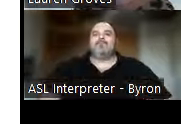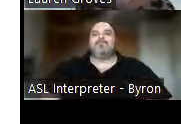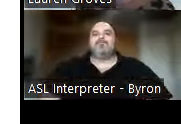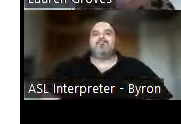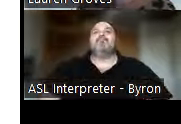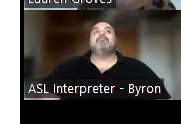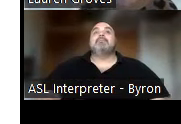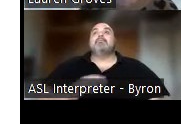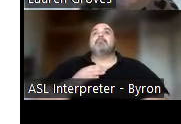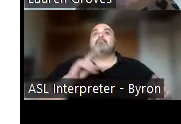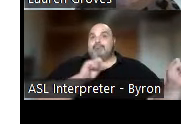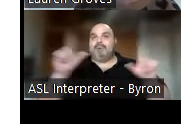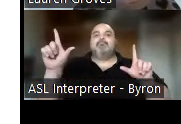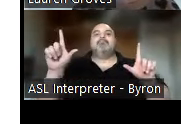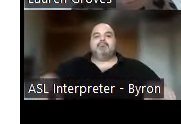Next slide.